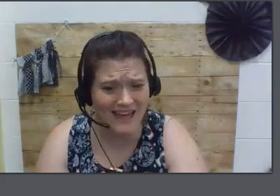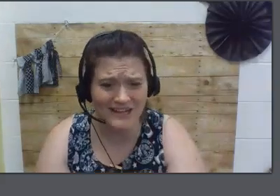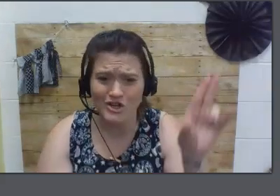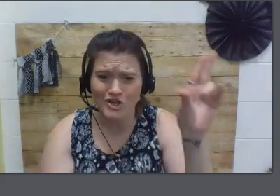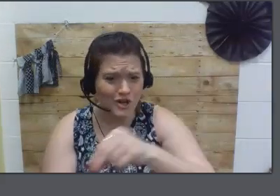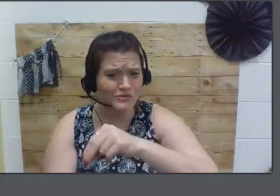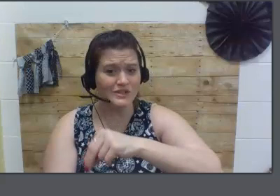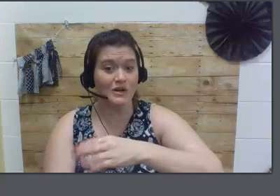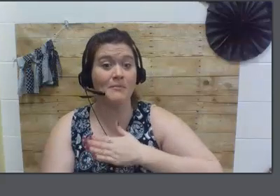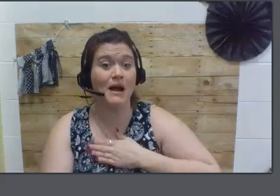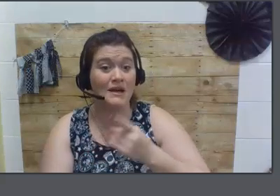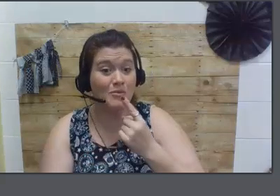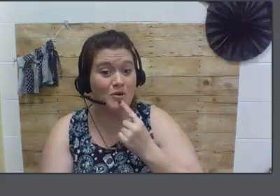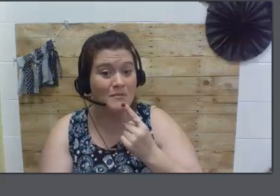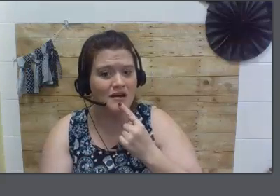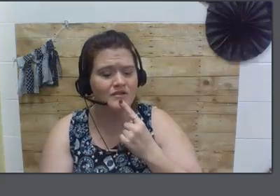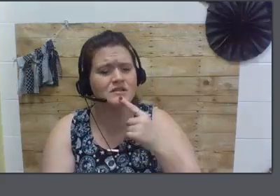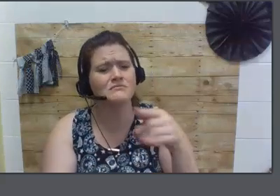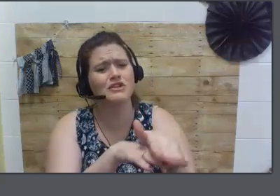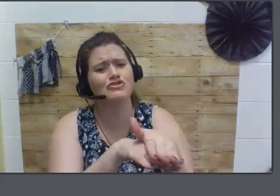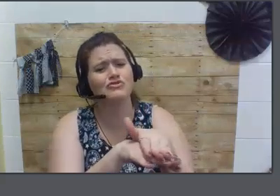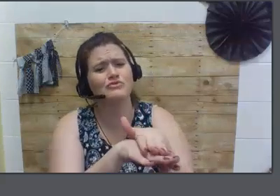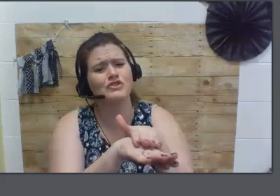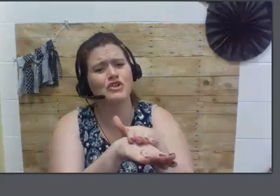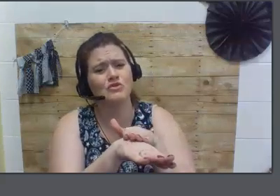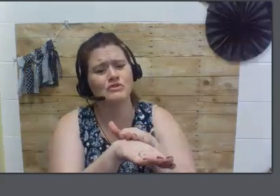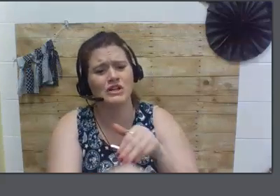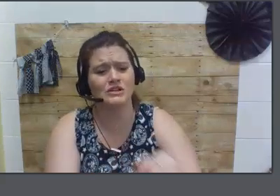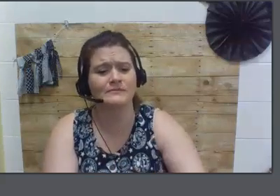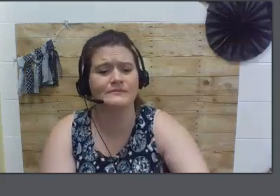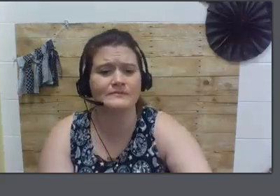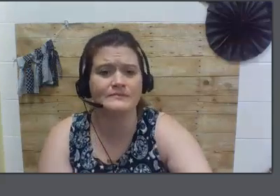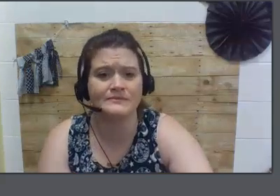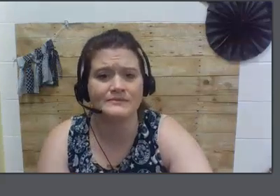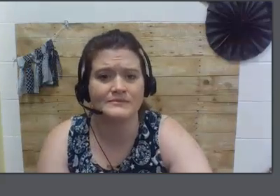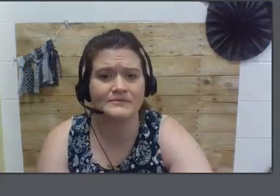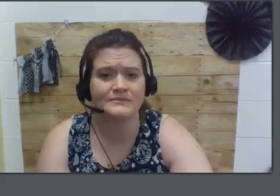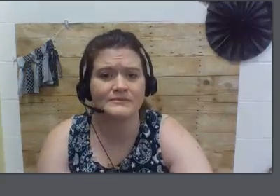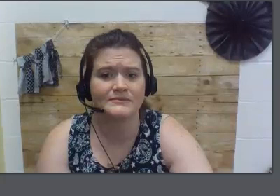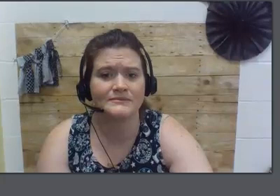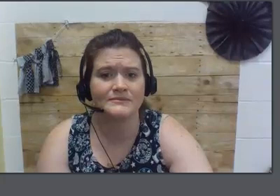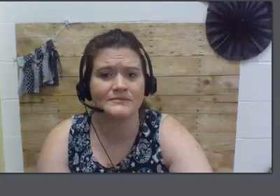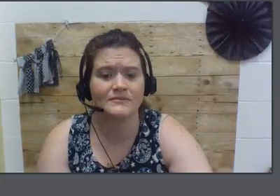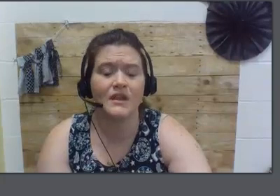say that. No, sir, my poor mouth is much too slow, sir.